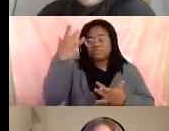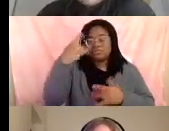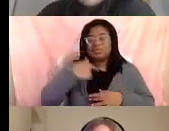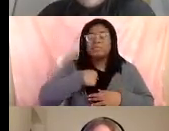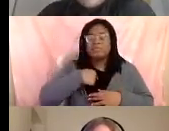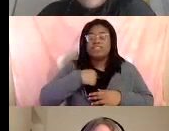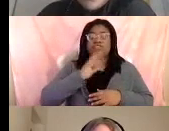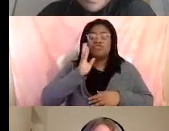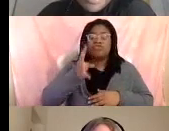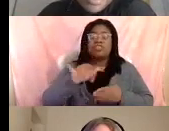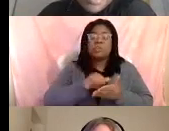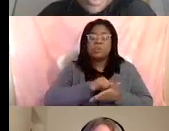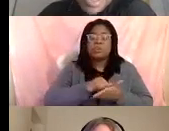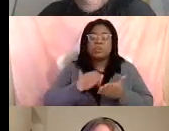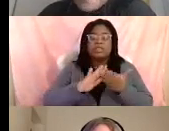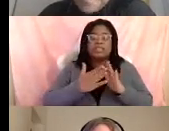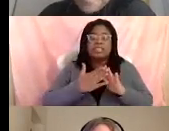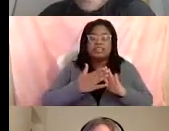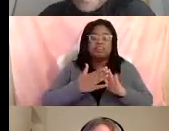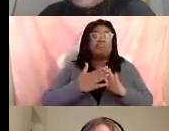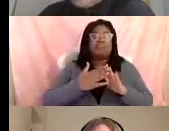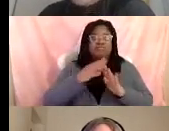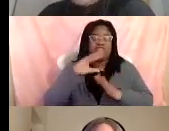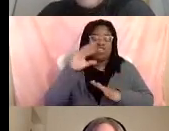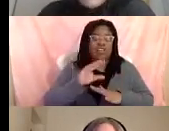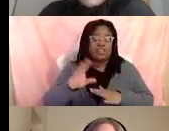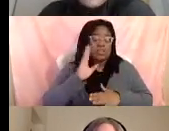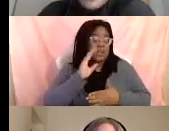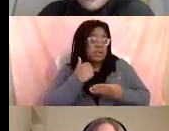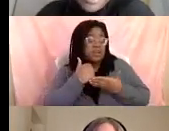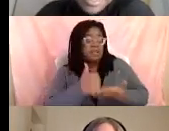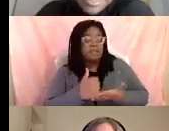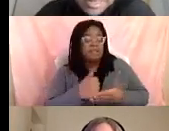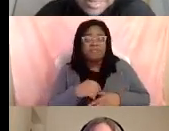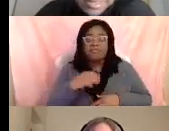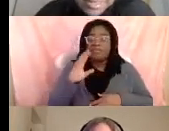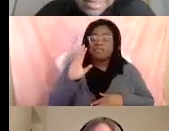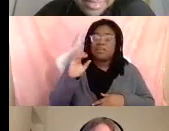collage. That would work. That would help. It would. It's all helping.